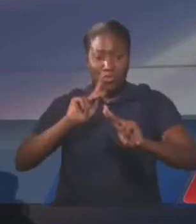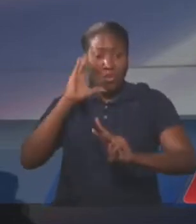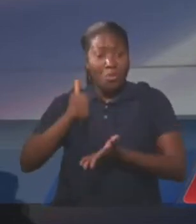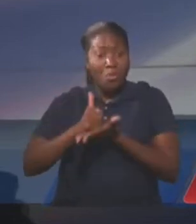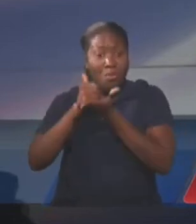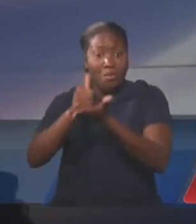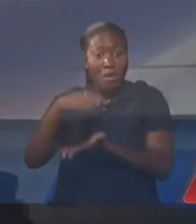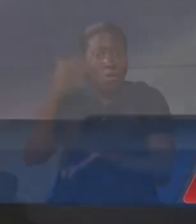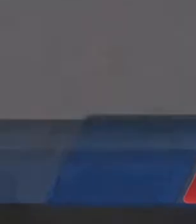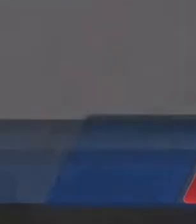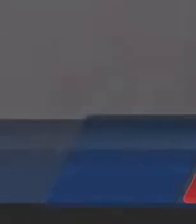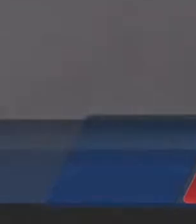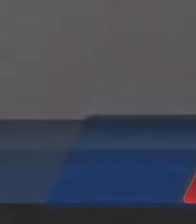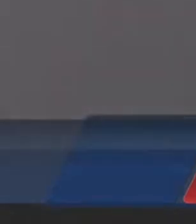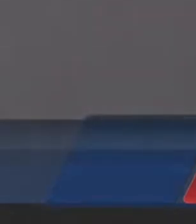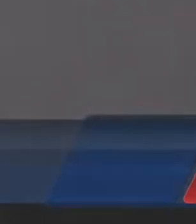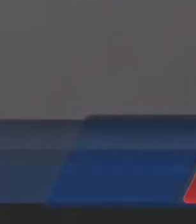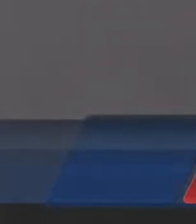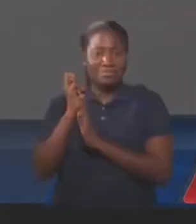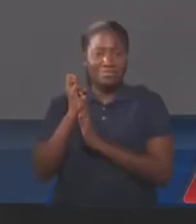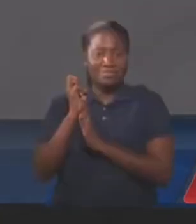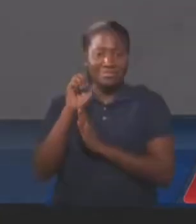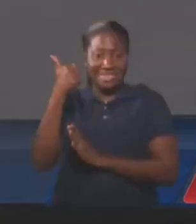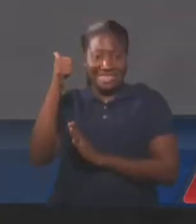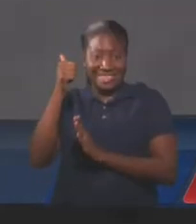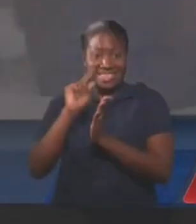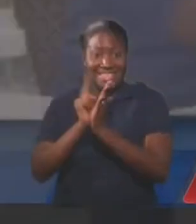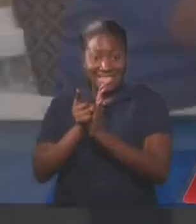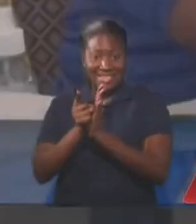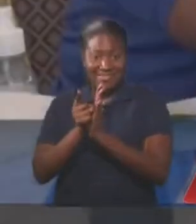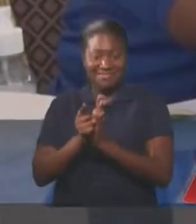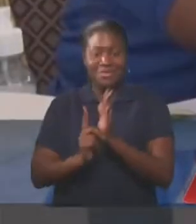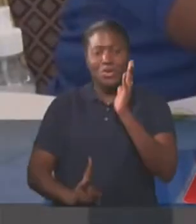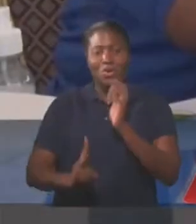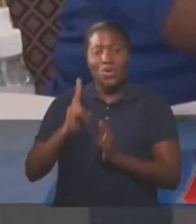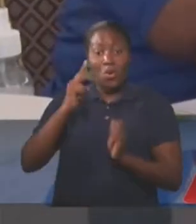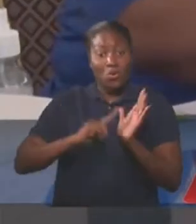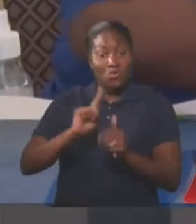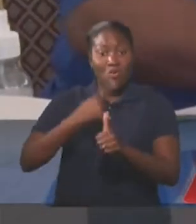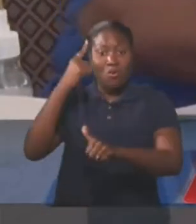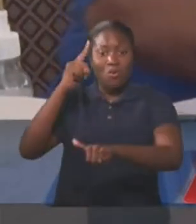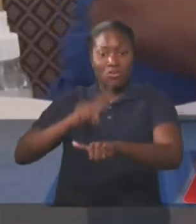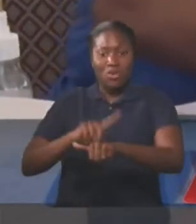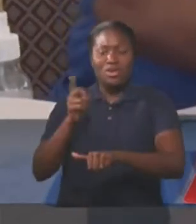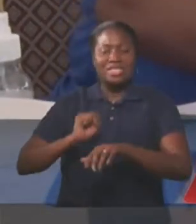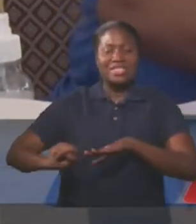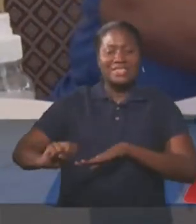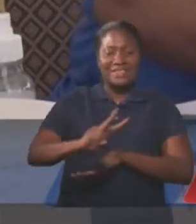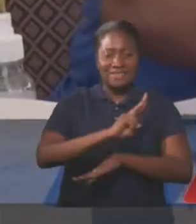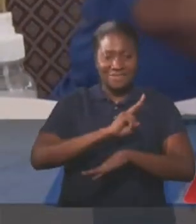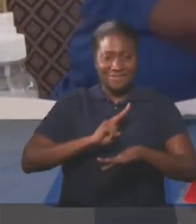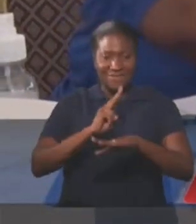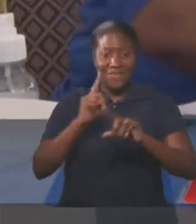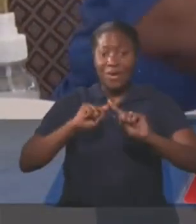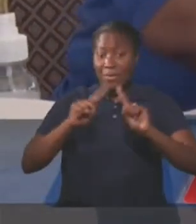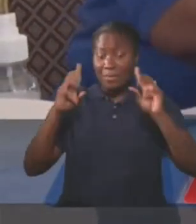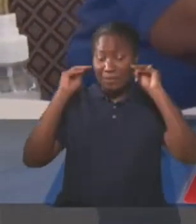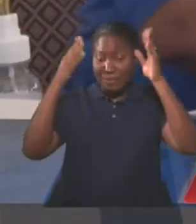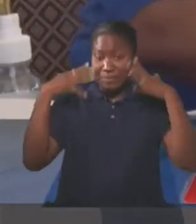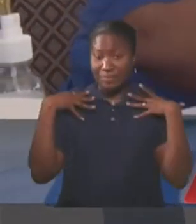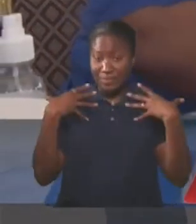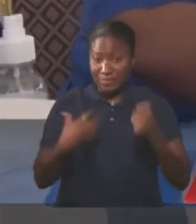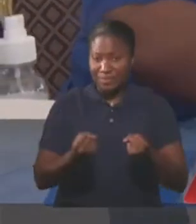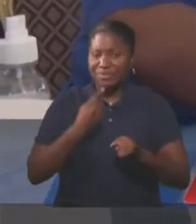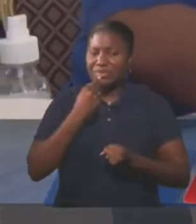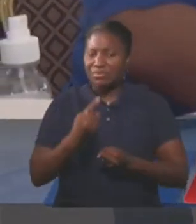result in 10 minutes. The rapid test was launched at the Health Initiative for Men at the Queen's Park Savannah, but Health Minister Taran